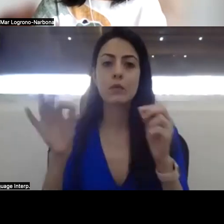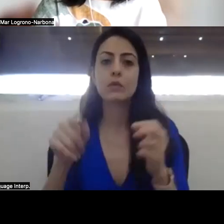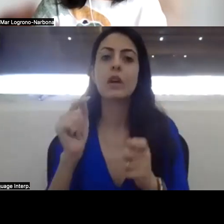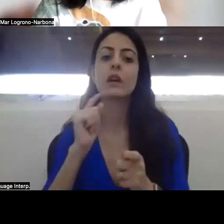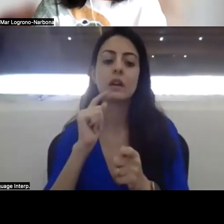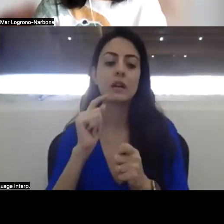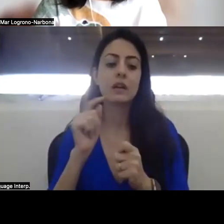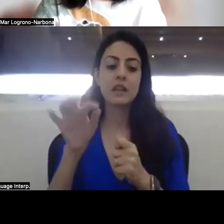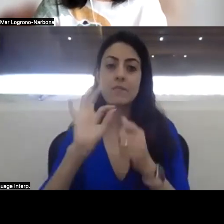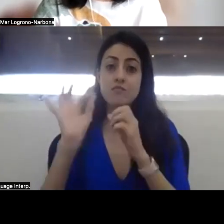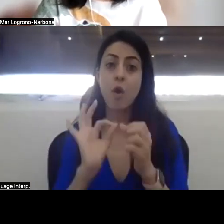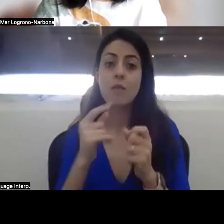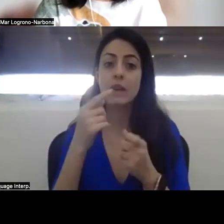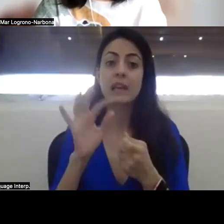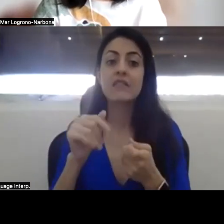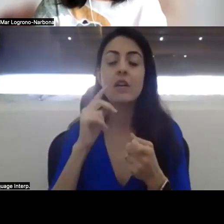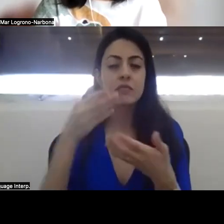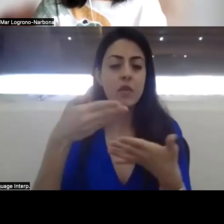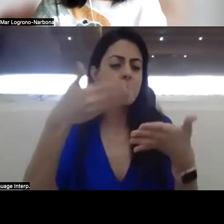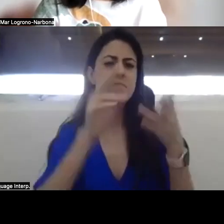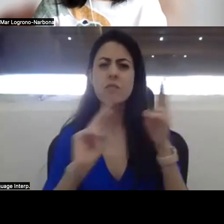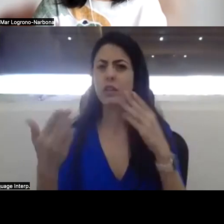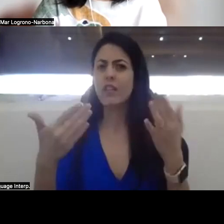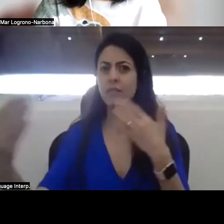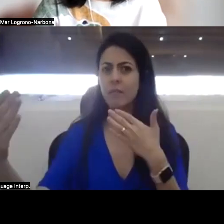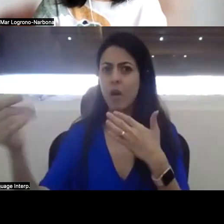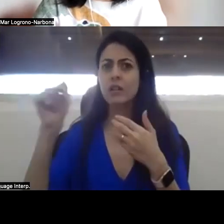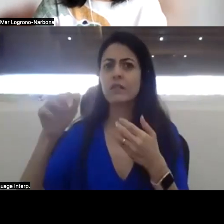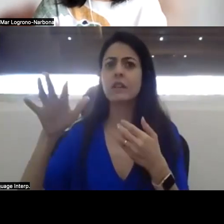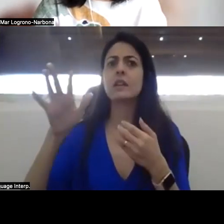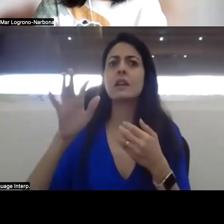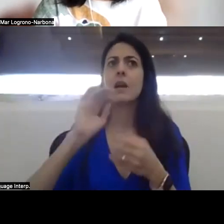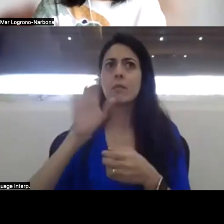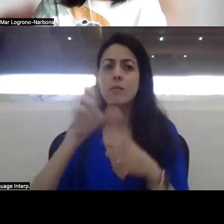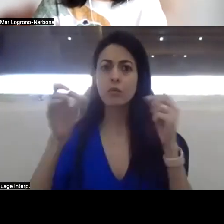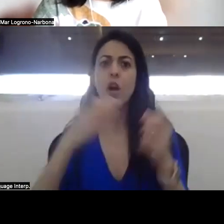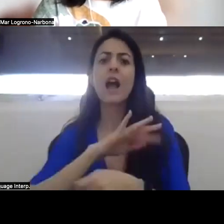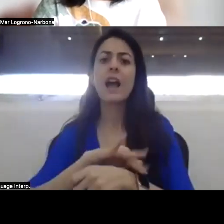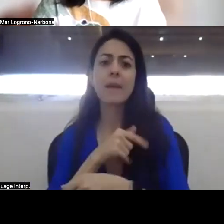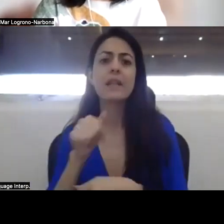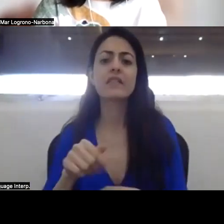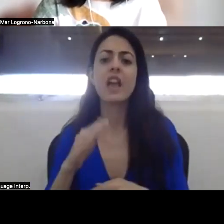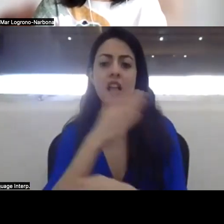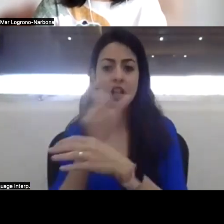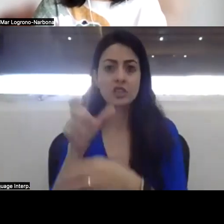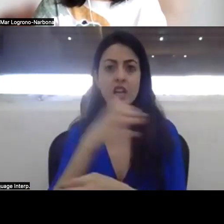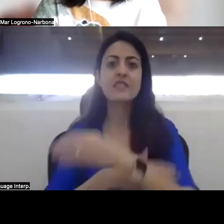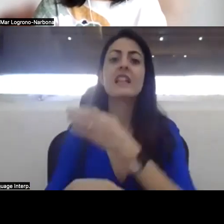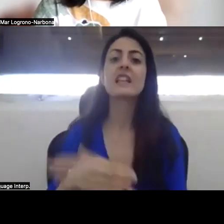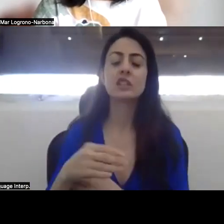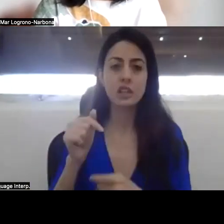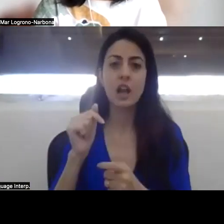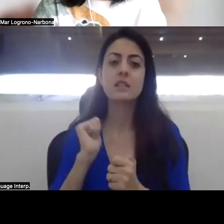the process of developing national social protection strategies as well as disability inclusion strategy. And I think increasingly, if you look